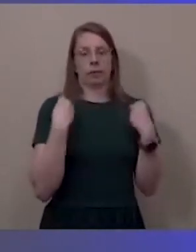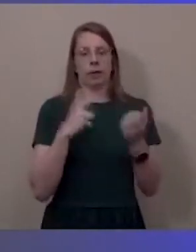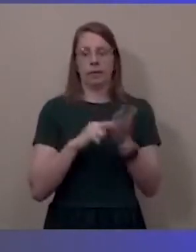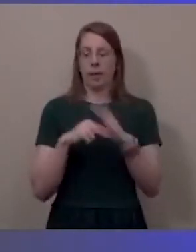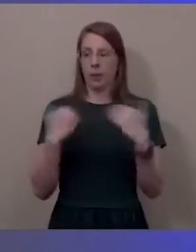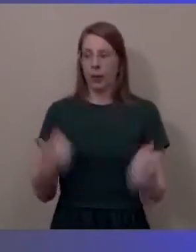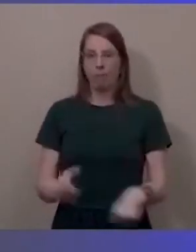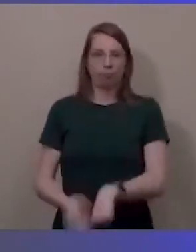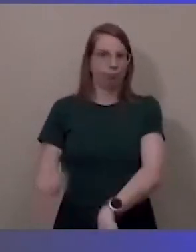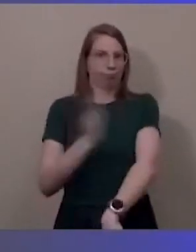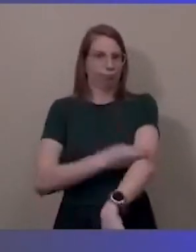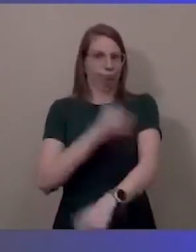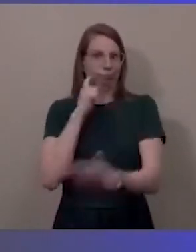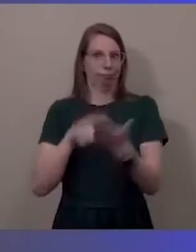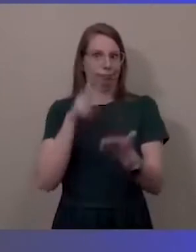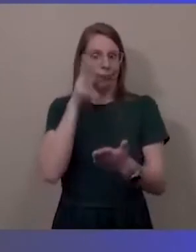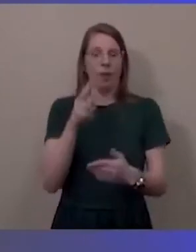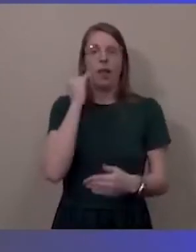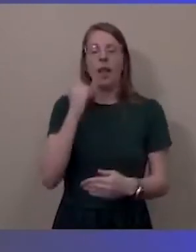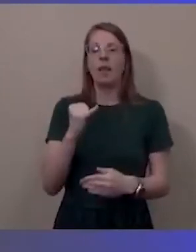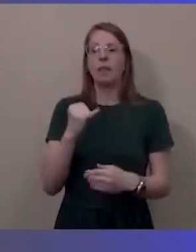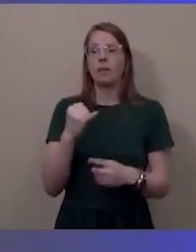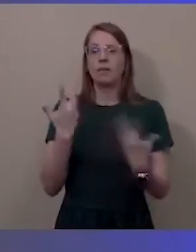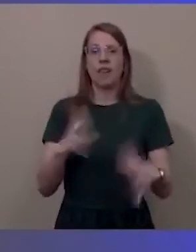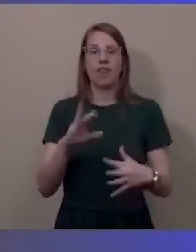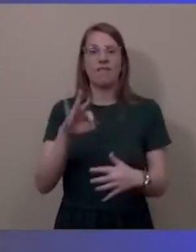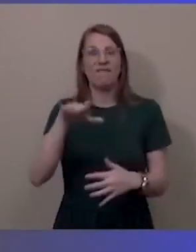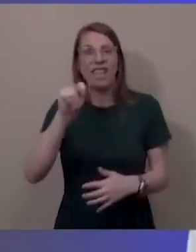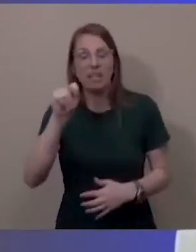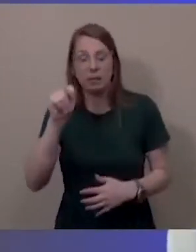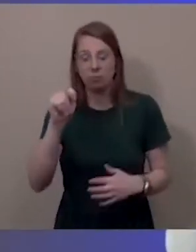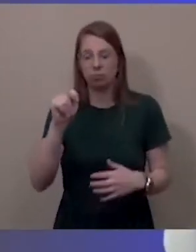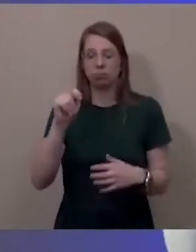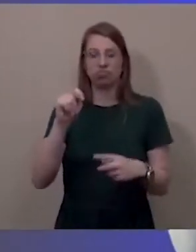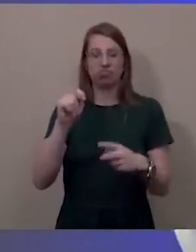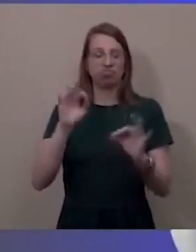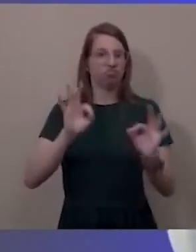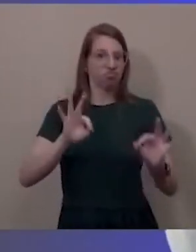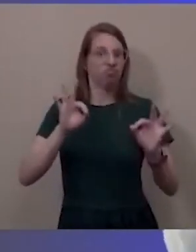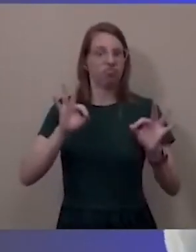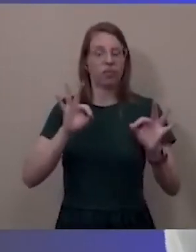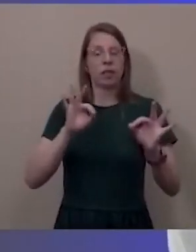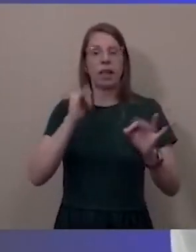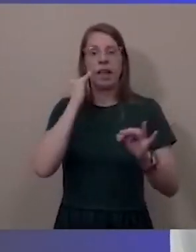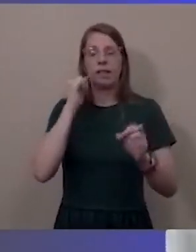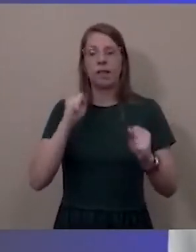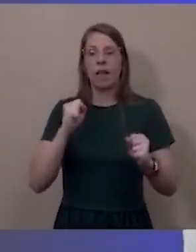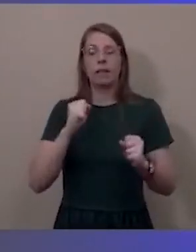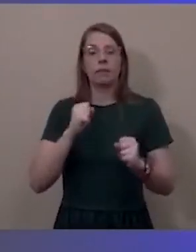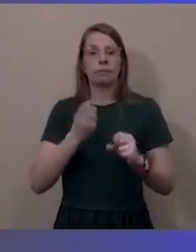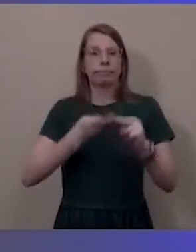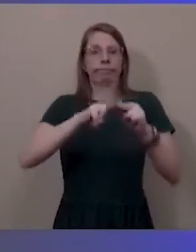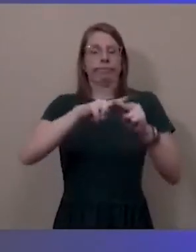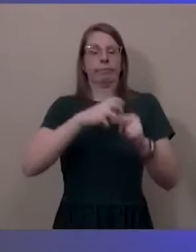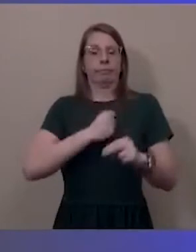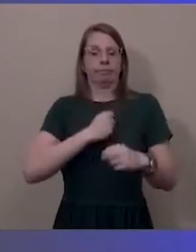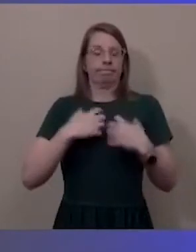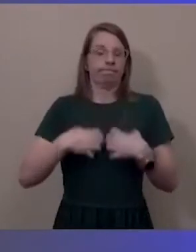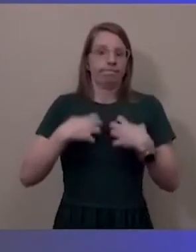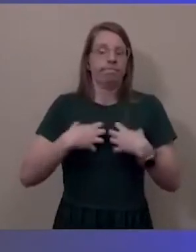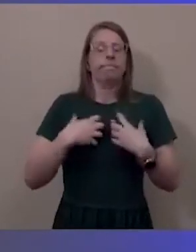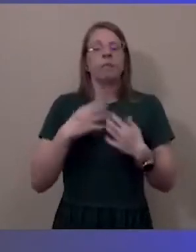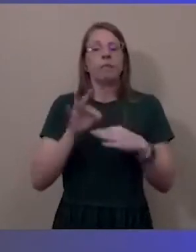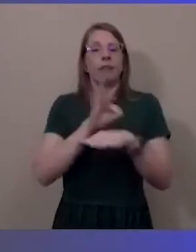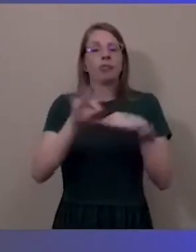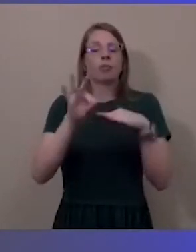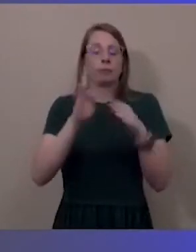buck. If you're somebody who's already fit and you really if you can further boost your cardiorespiratory fitness or your heart and lung function, we